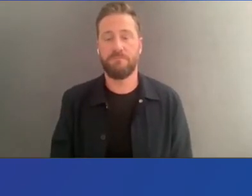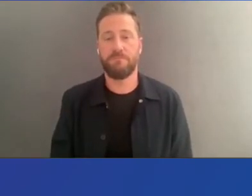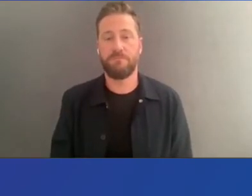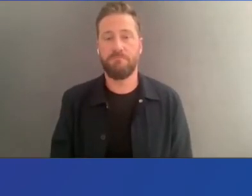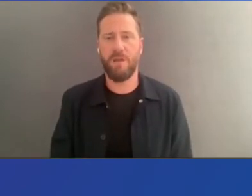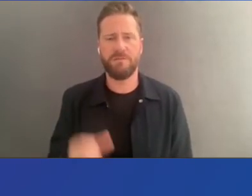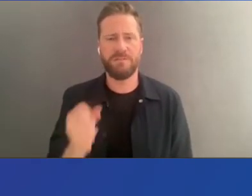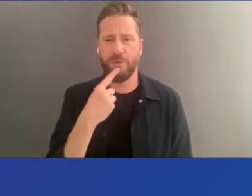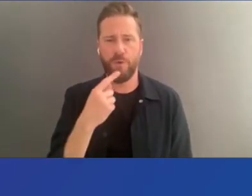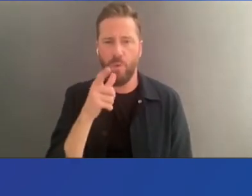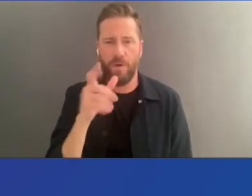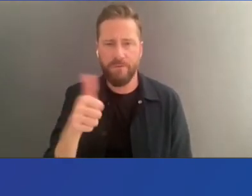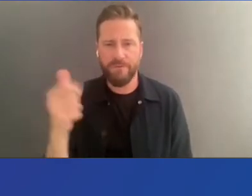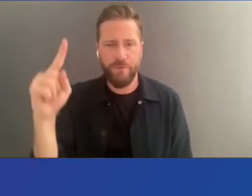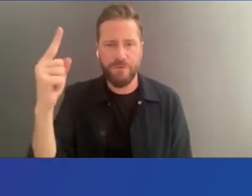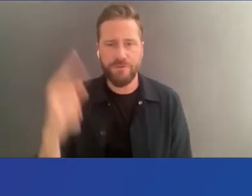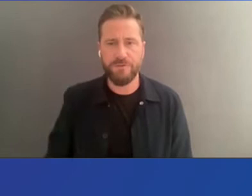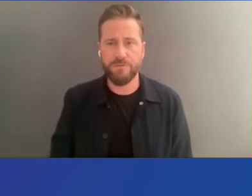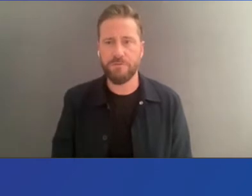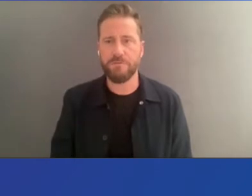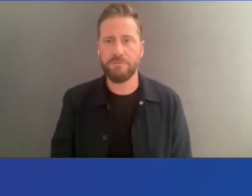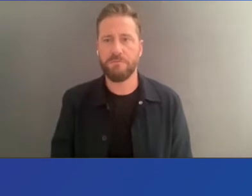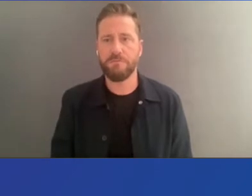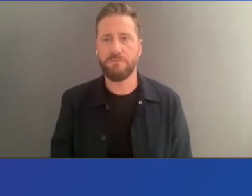Let's see whoever wants to start.